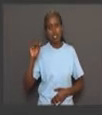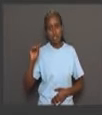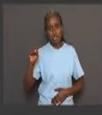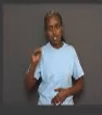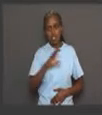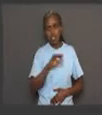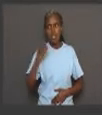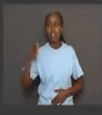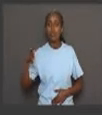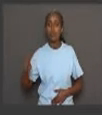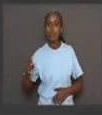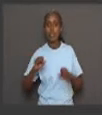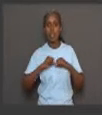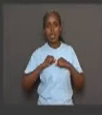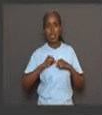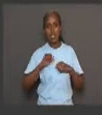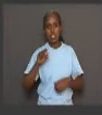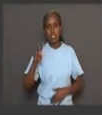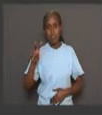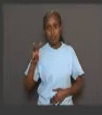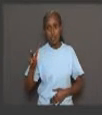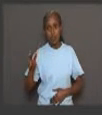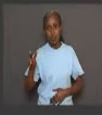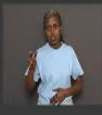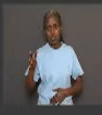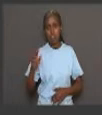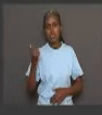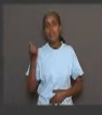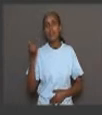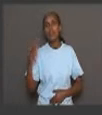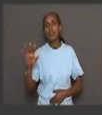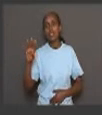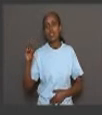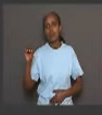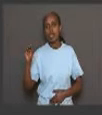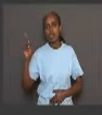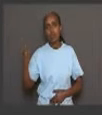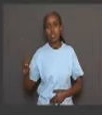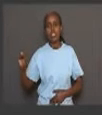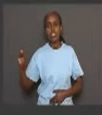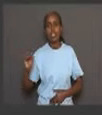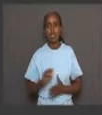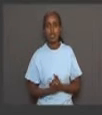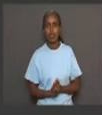then P has a velocity of 15 meters a second.